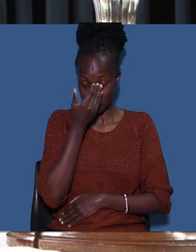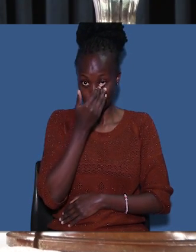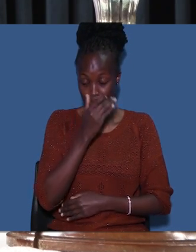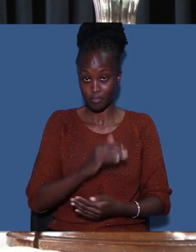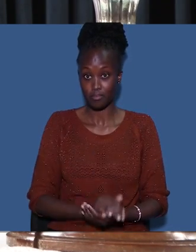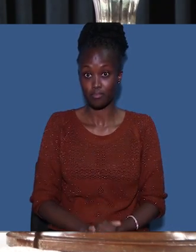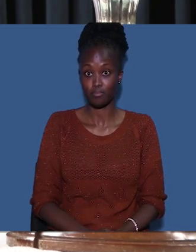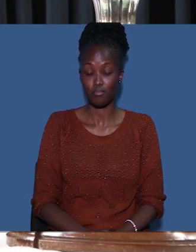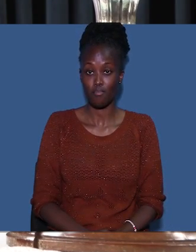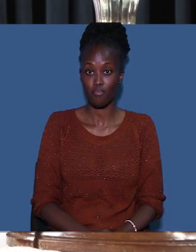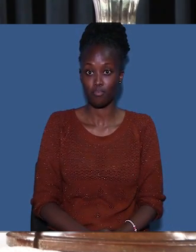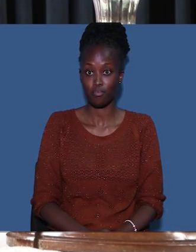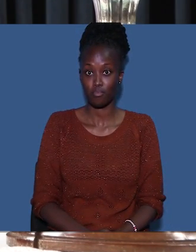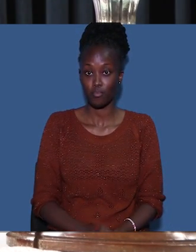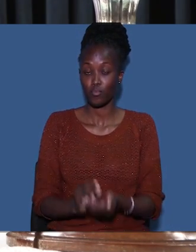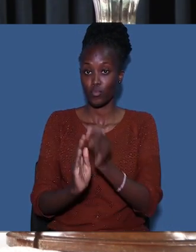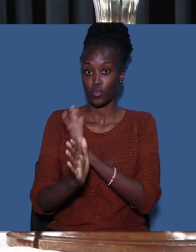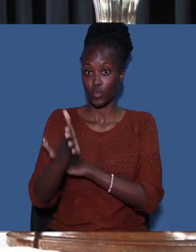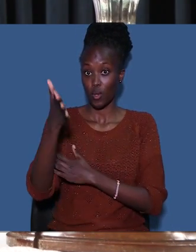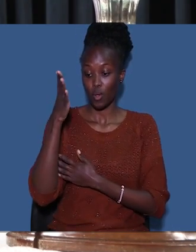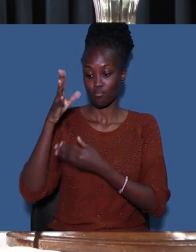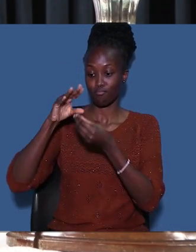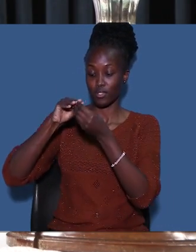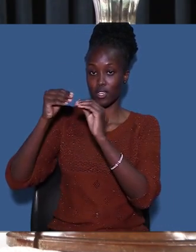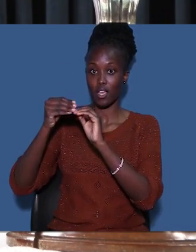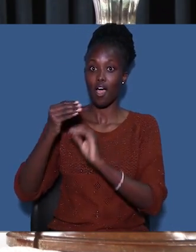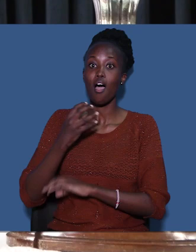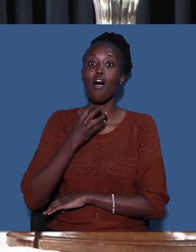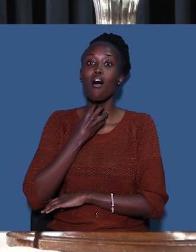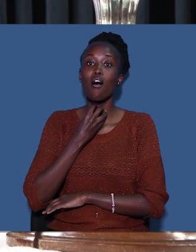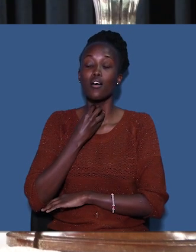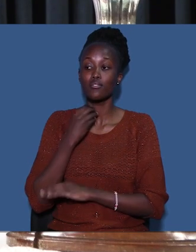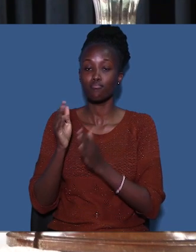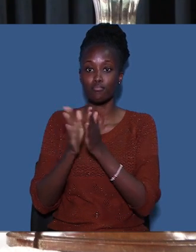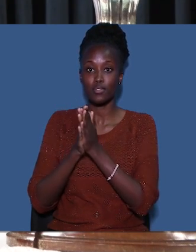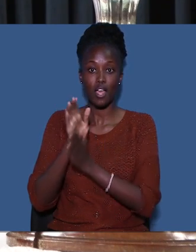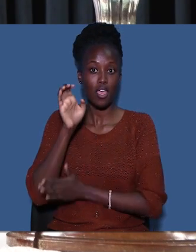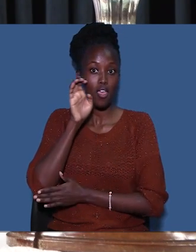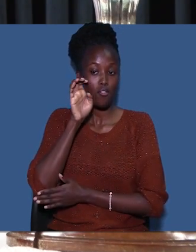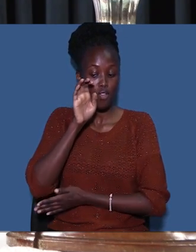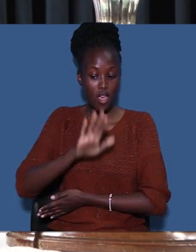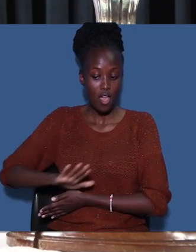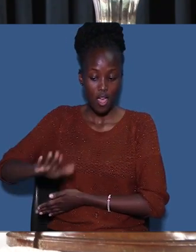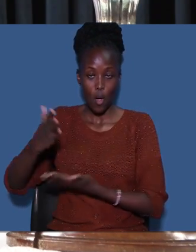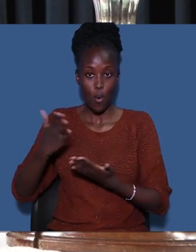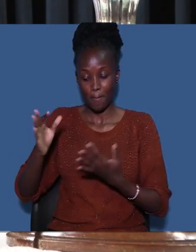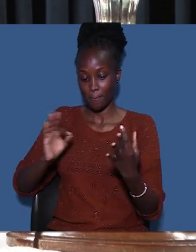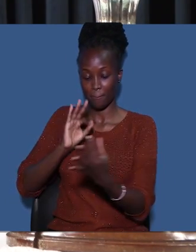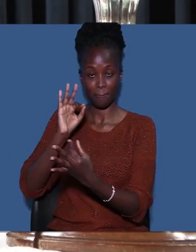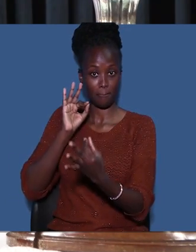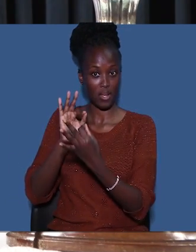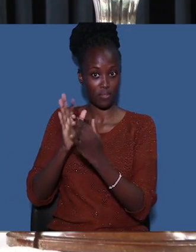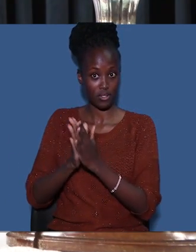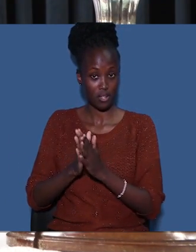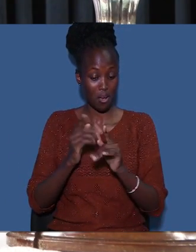God created the first man, Adam, and his wife, Eve, in a perfect environment. But they both